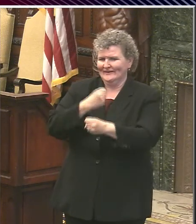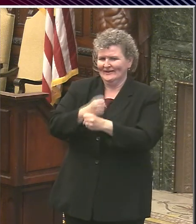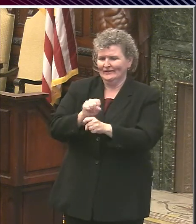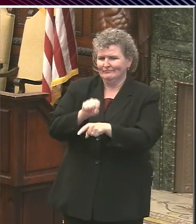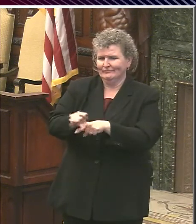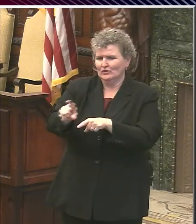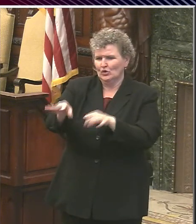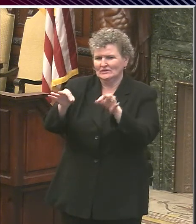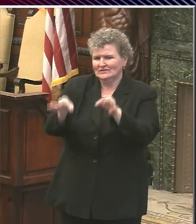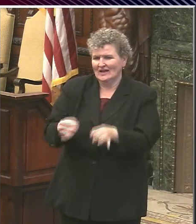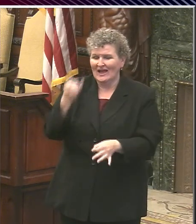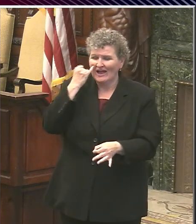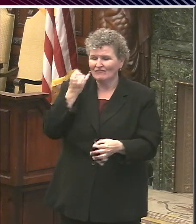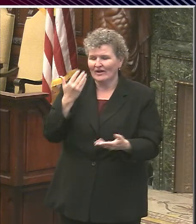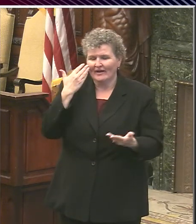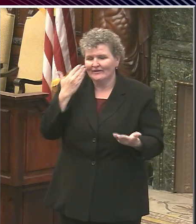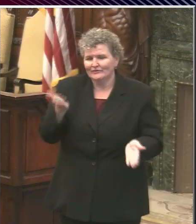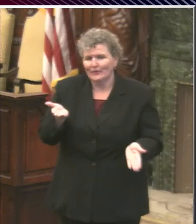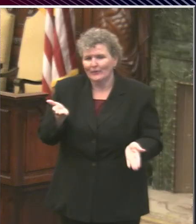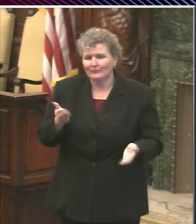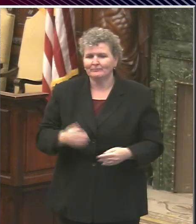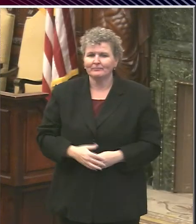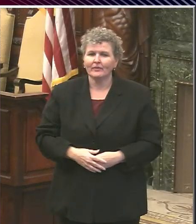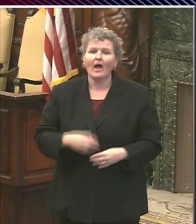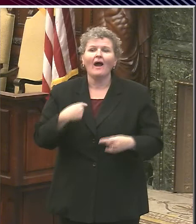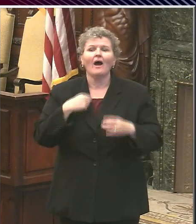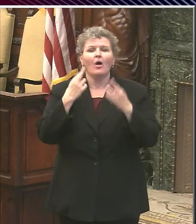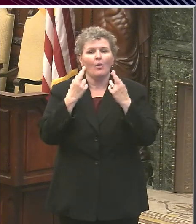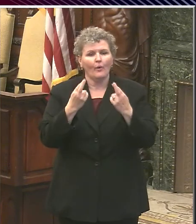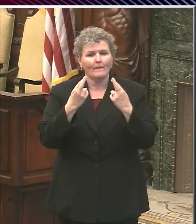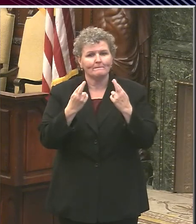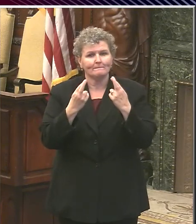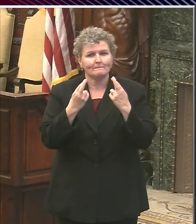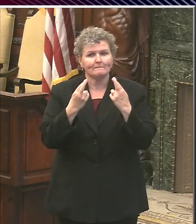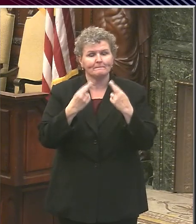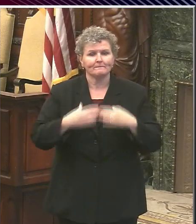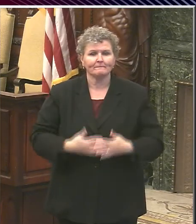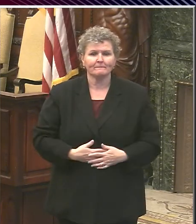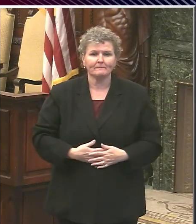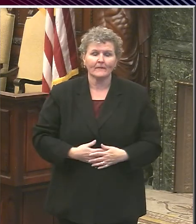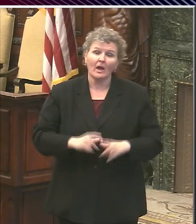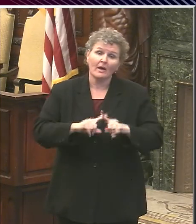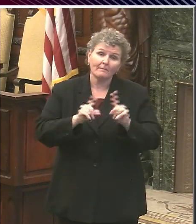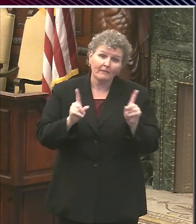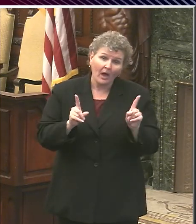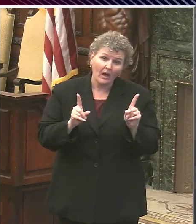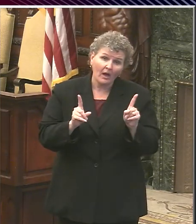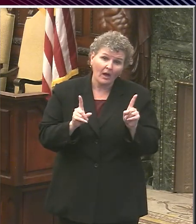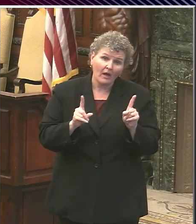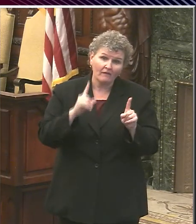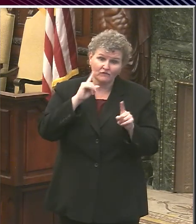determine whether or not they get an offer. I hope that's the case, but from a medical standpoint, doctor, that's to you.